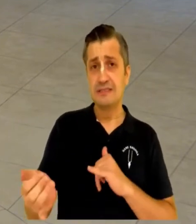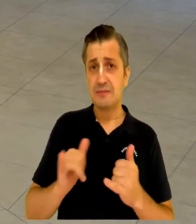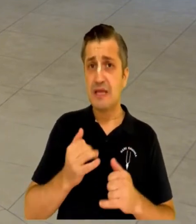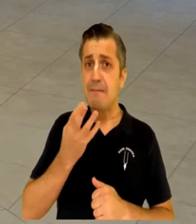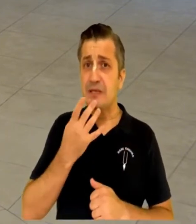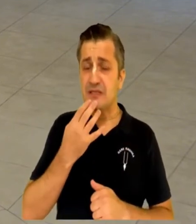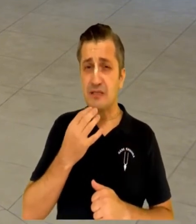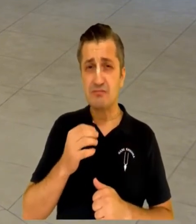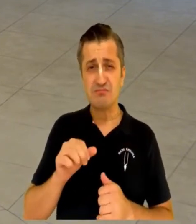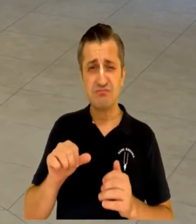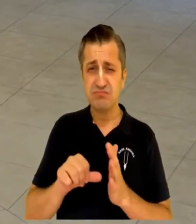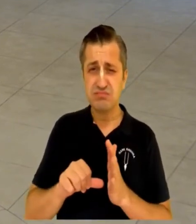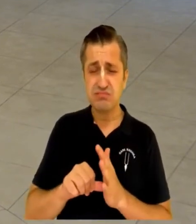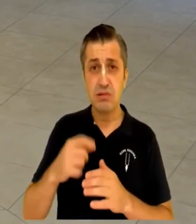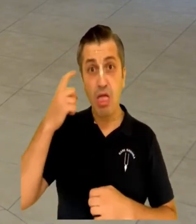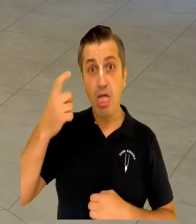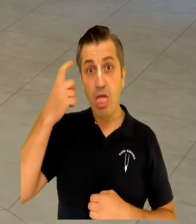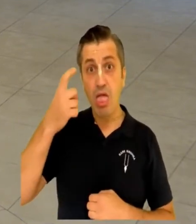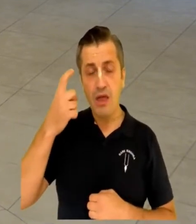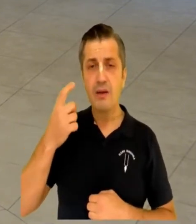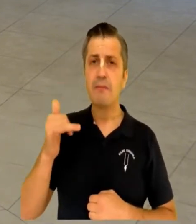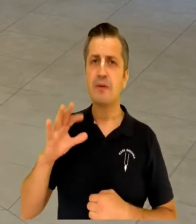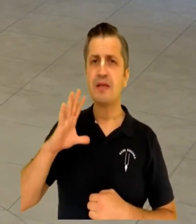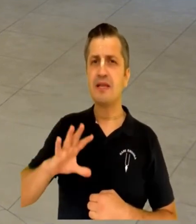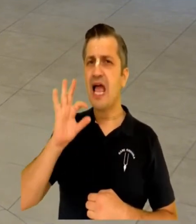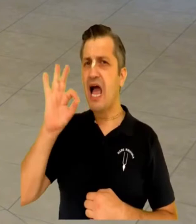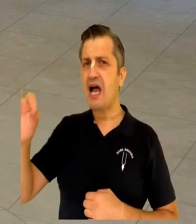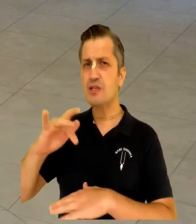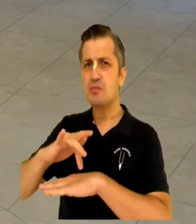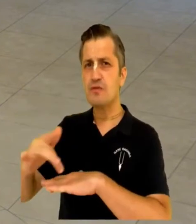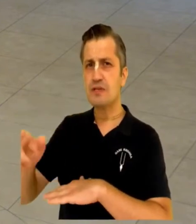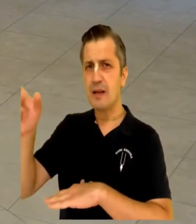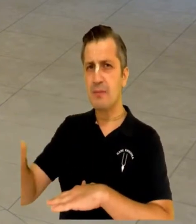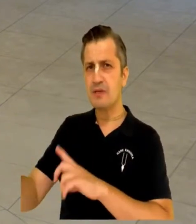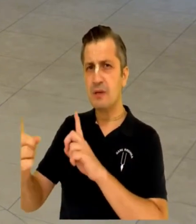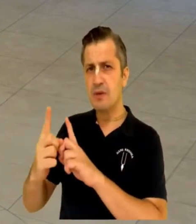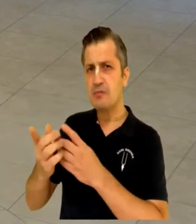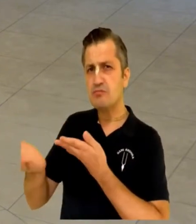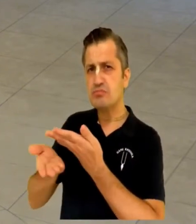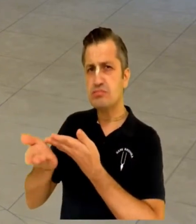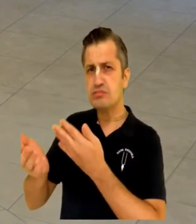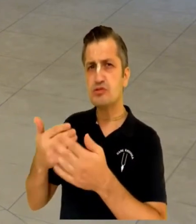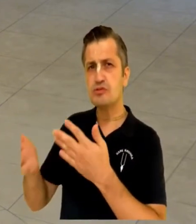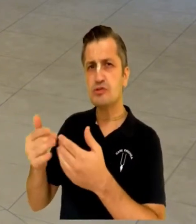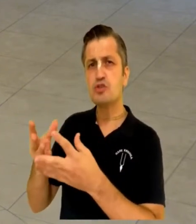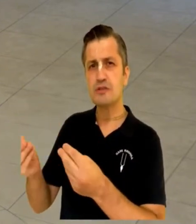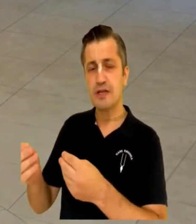But yeah, it's just really going through those events and finding lessons. I hope that answered your